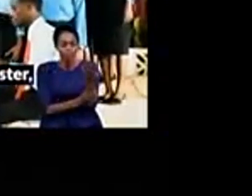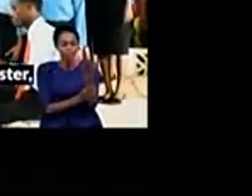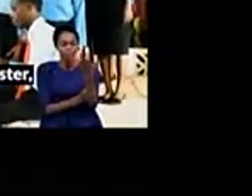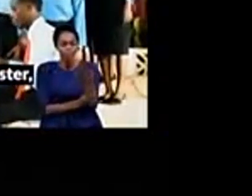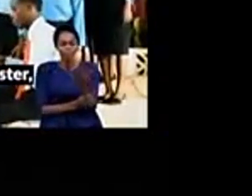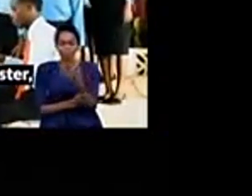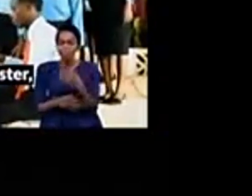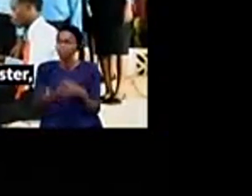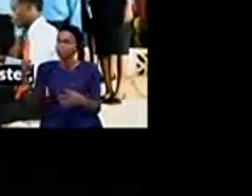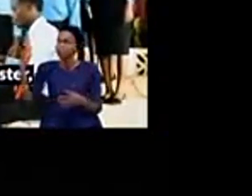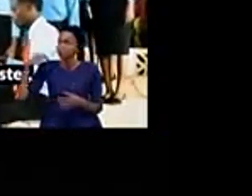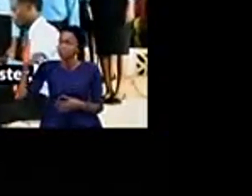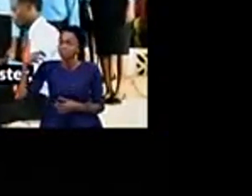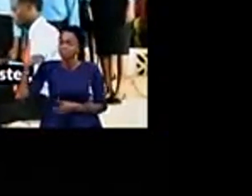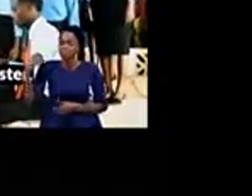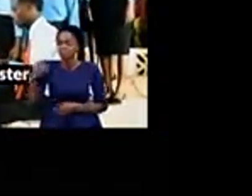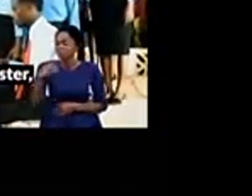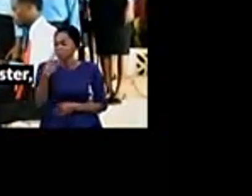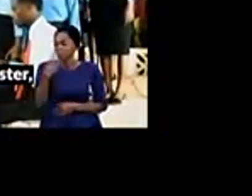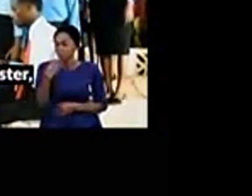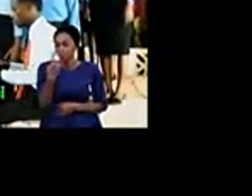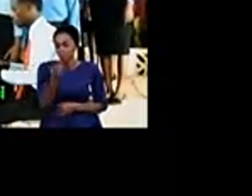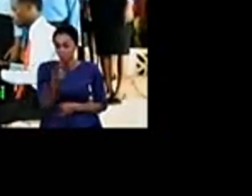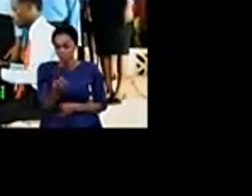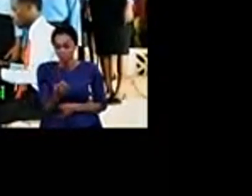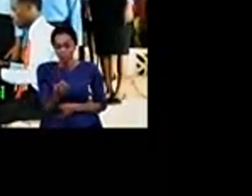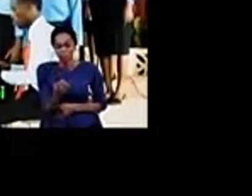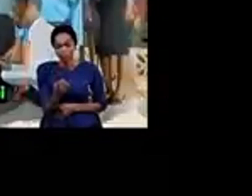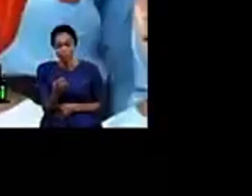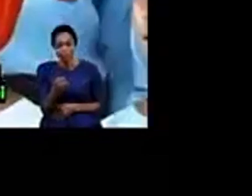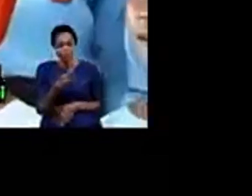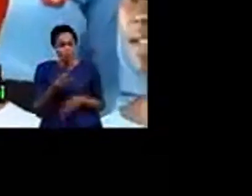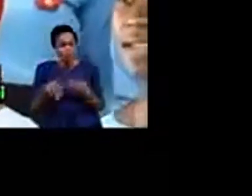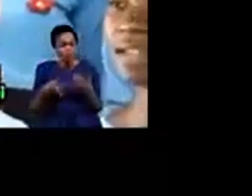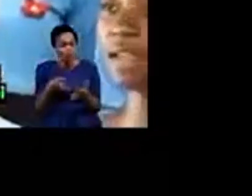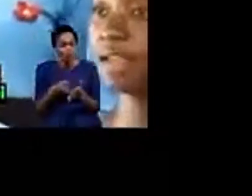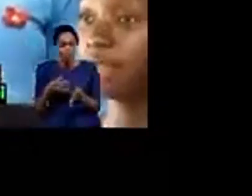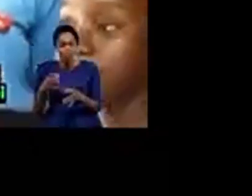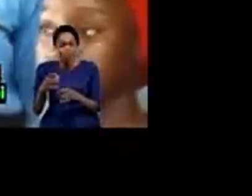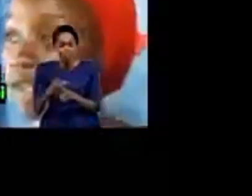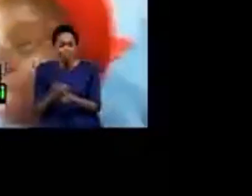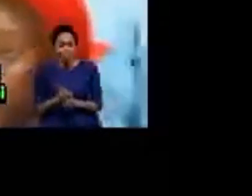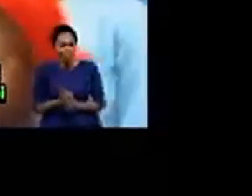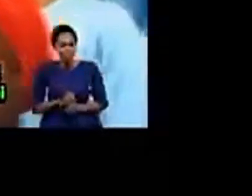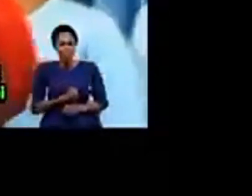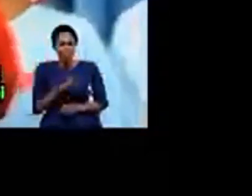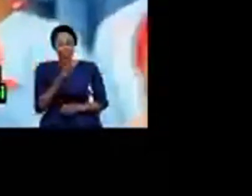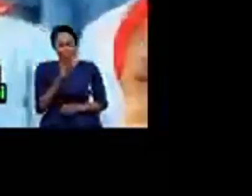The Master, all it takes.